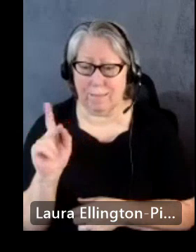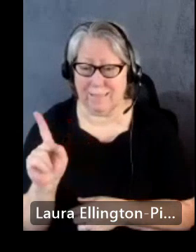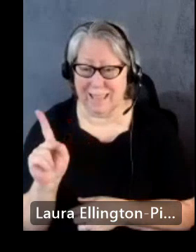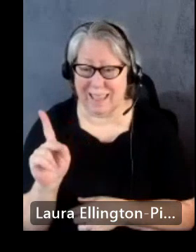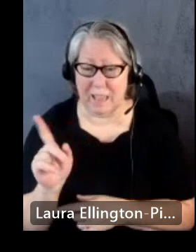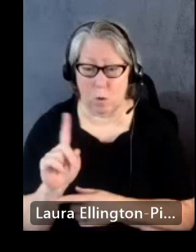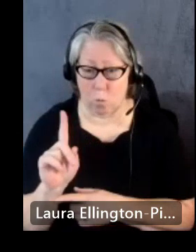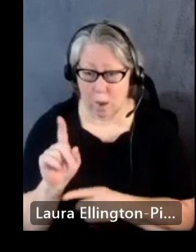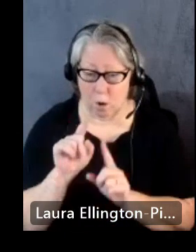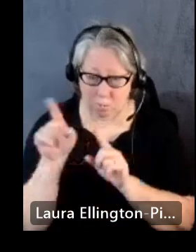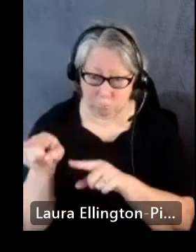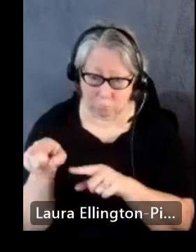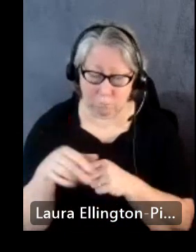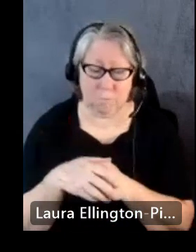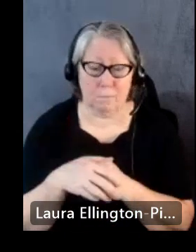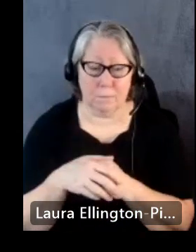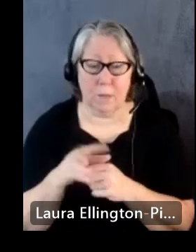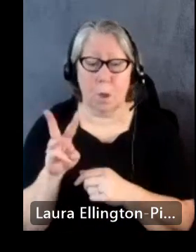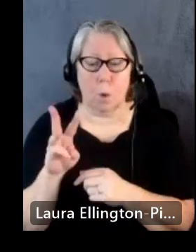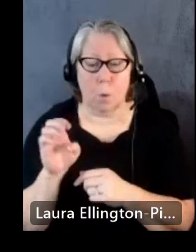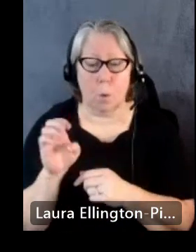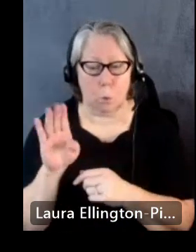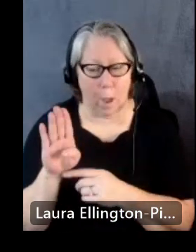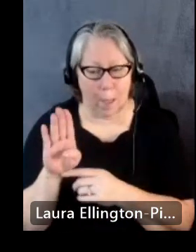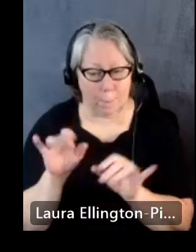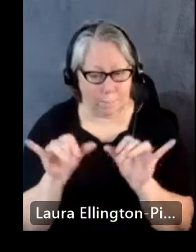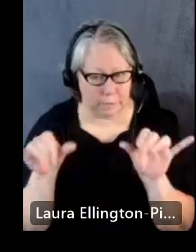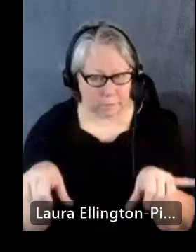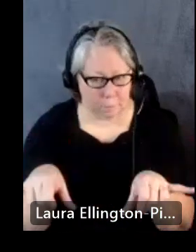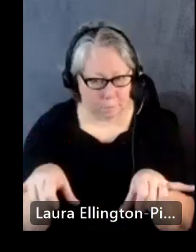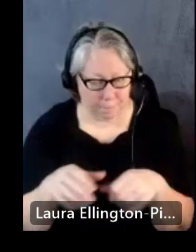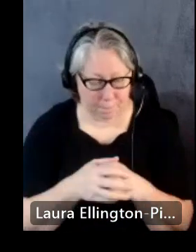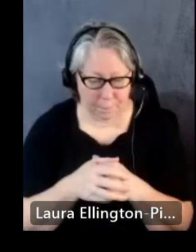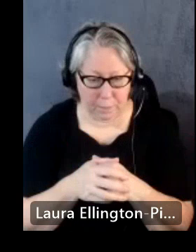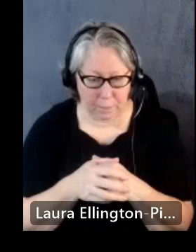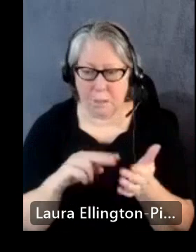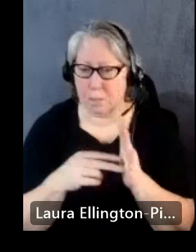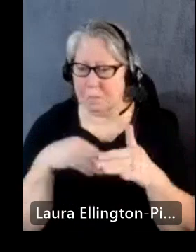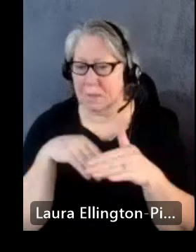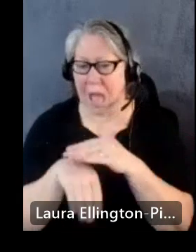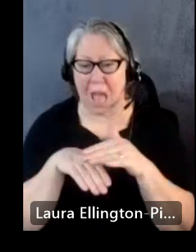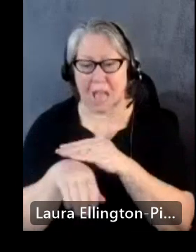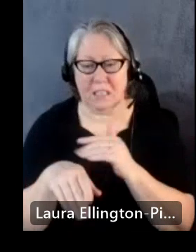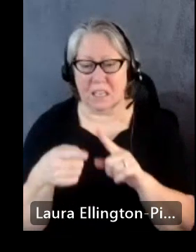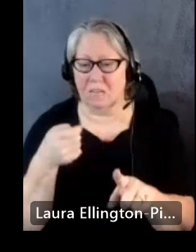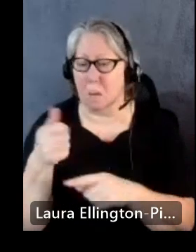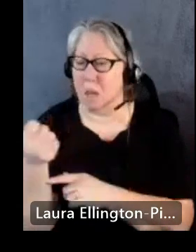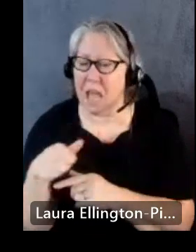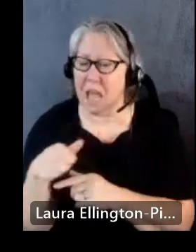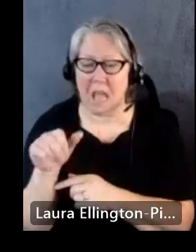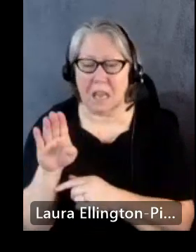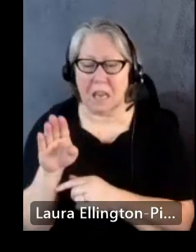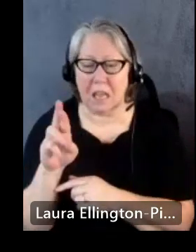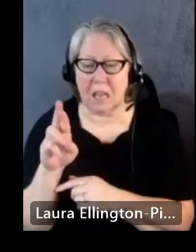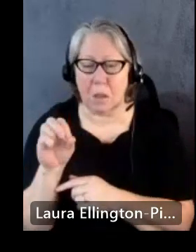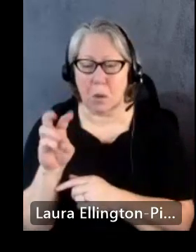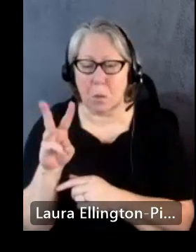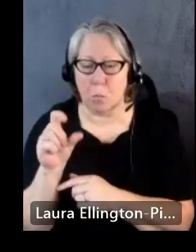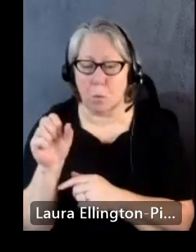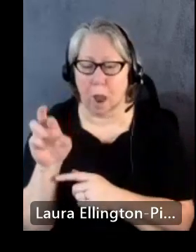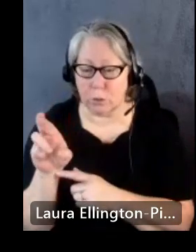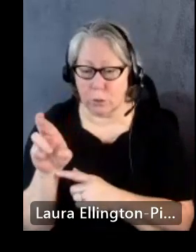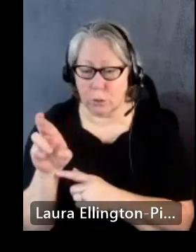It's a web-based system. So you can access via any web browser, although I think it does work best